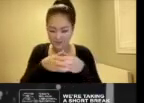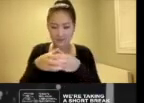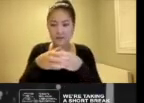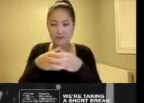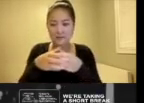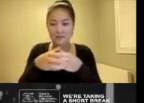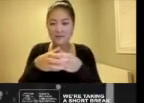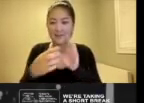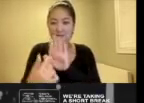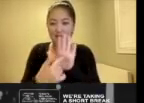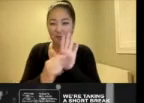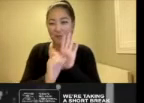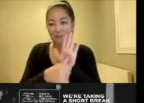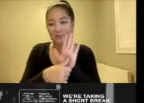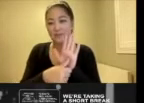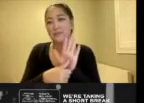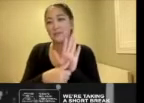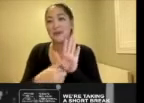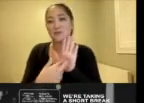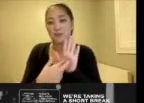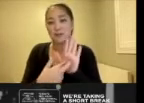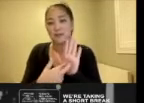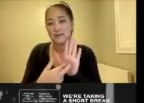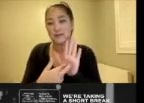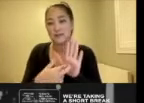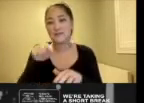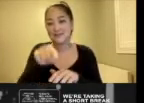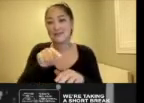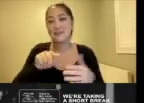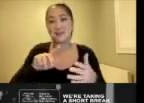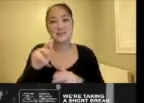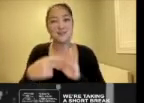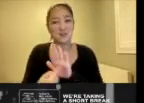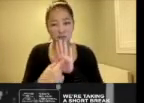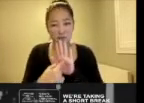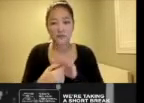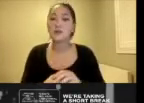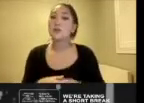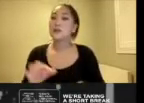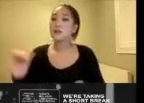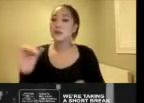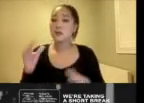really there. And also showing kind of like the joy